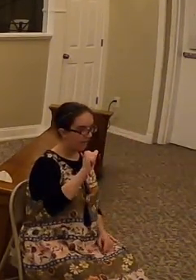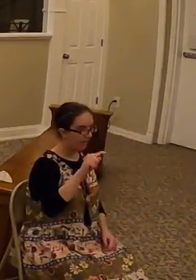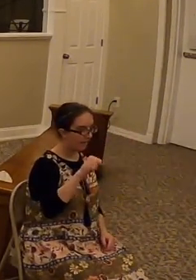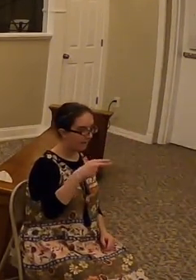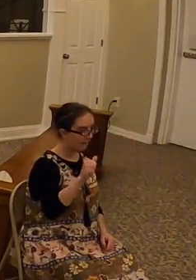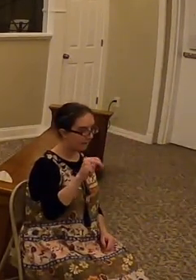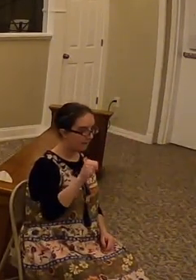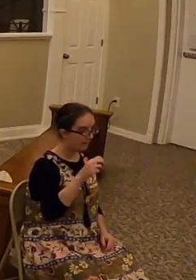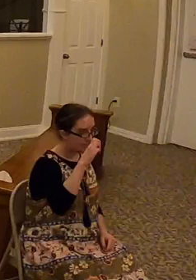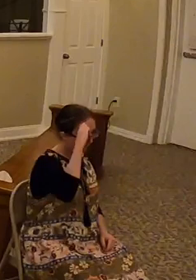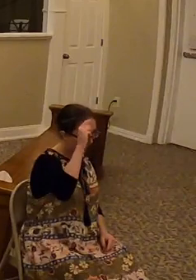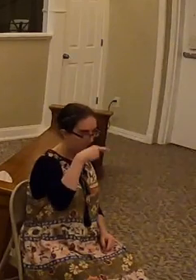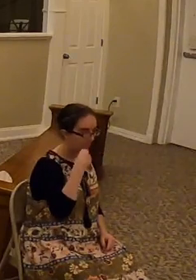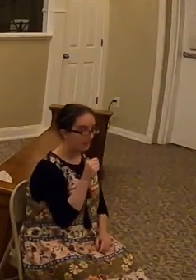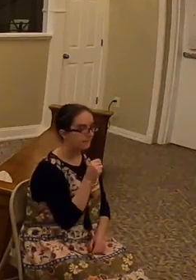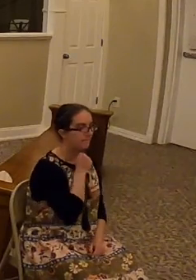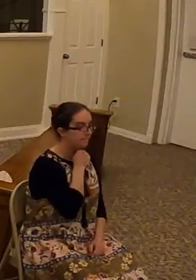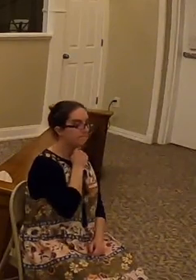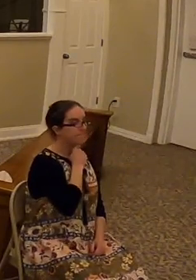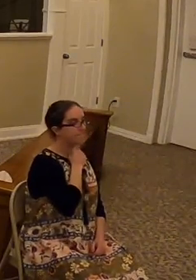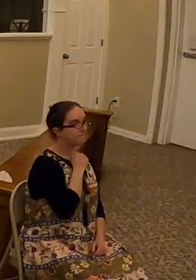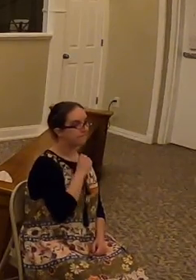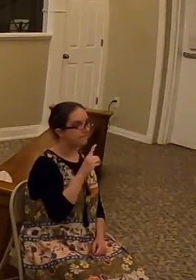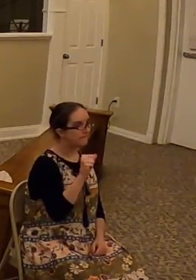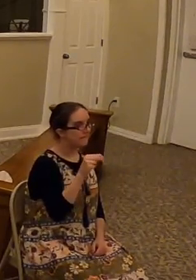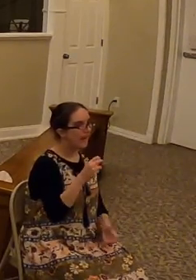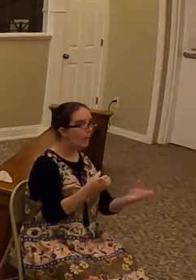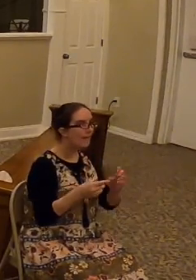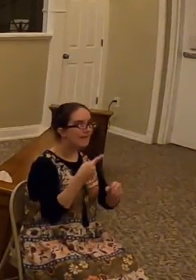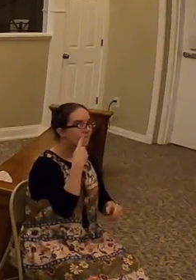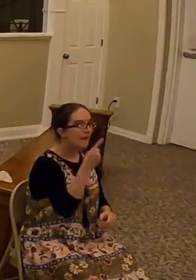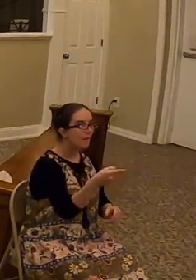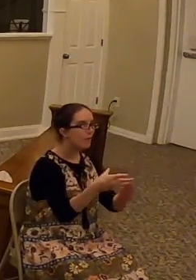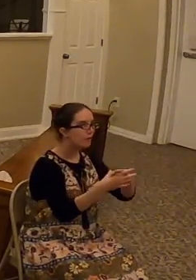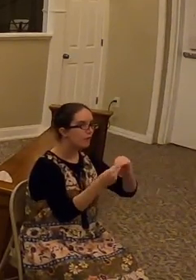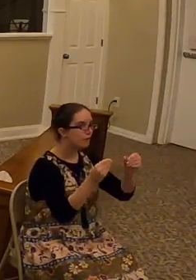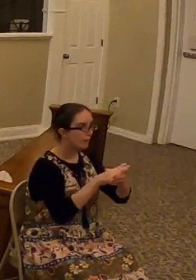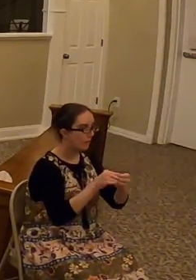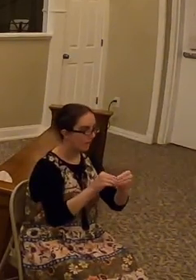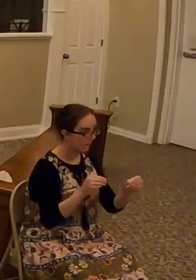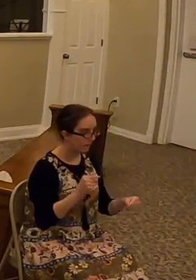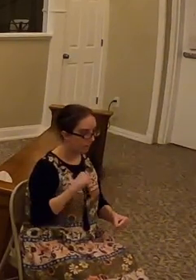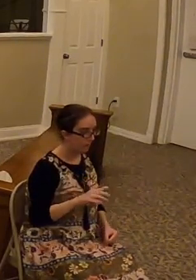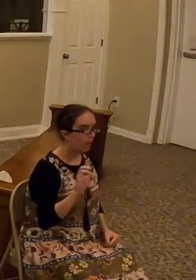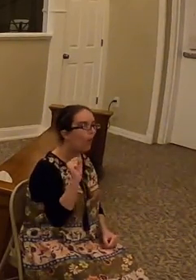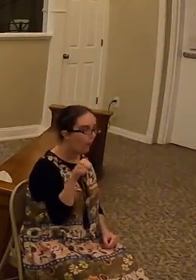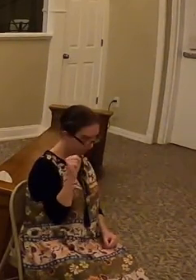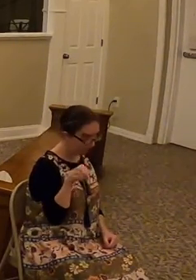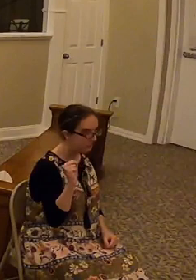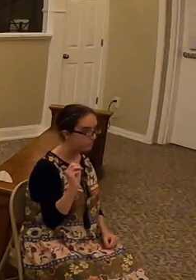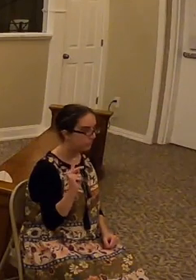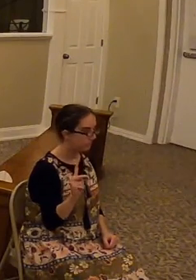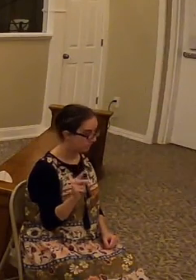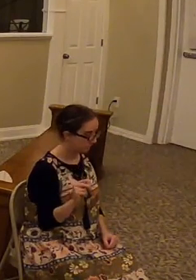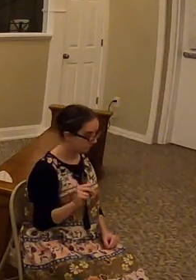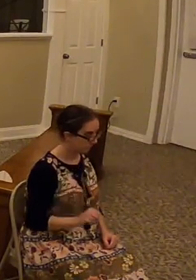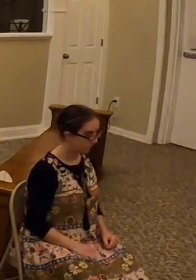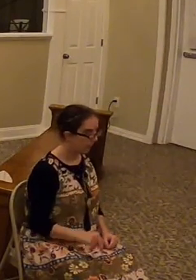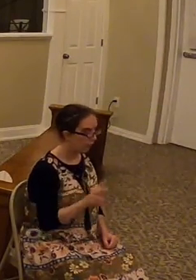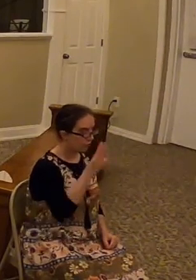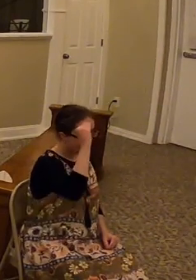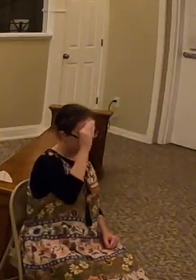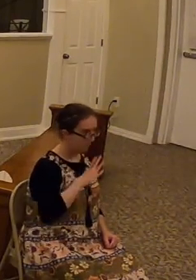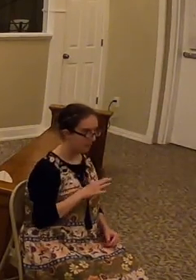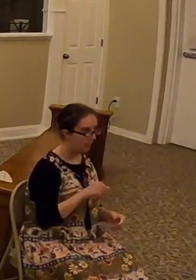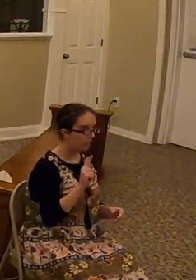Uh-huh. And he said, "Hey, David, I want to tell you a story." He goes, okay. He said, there were two men